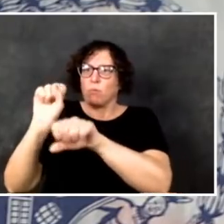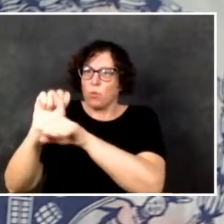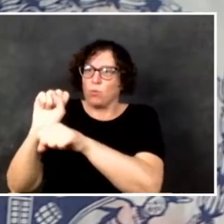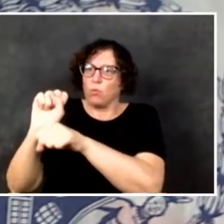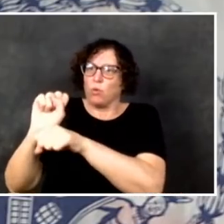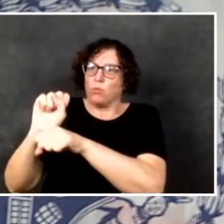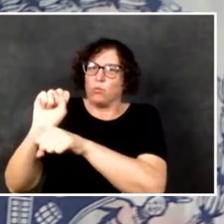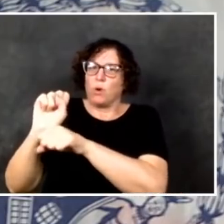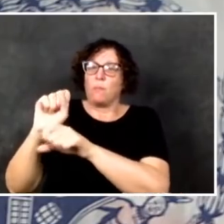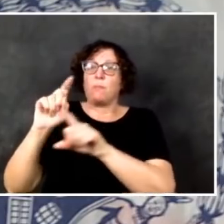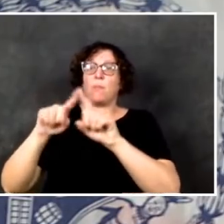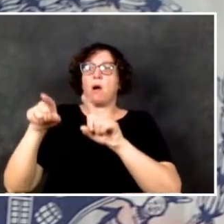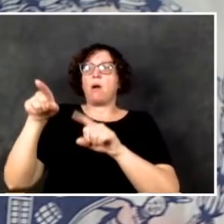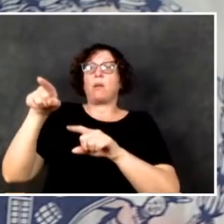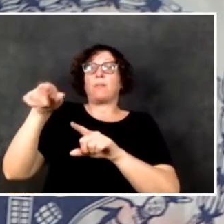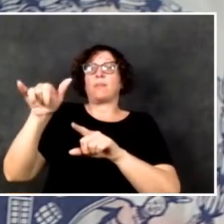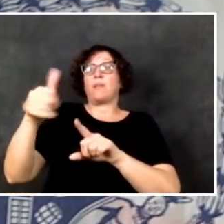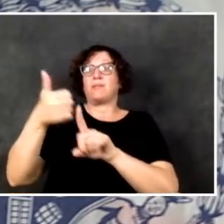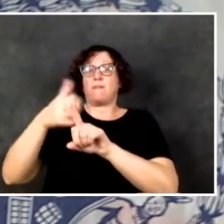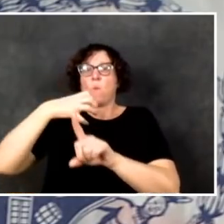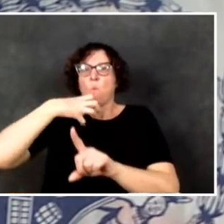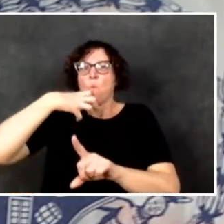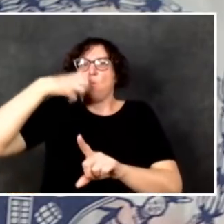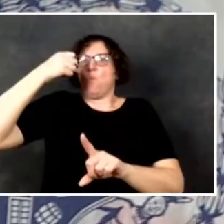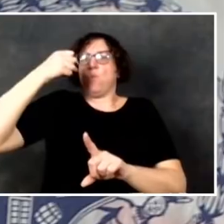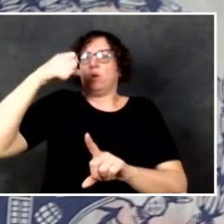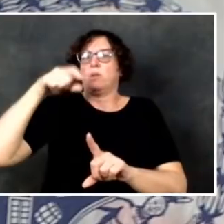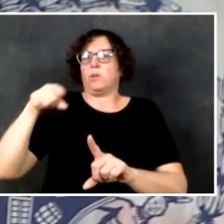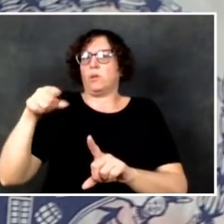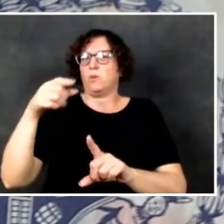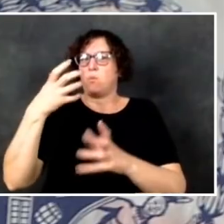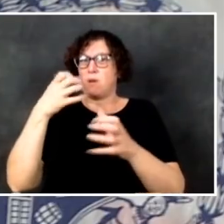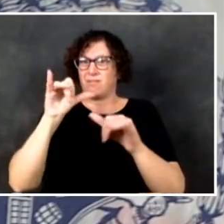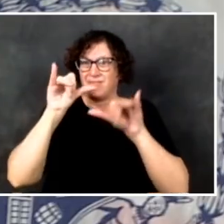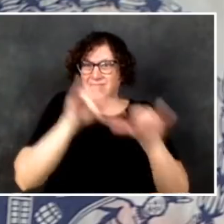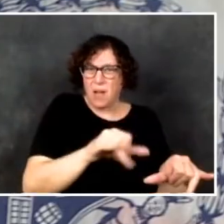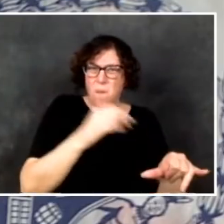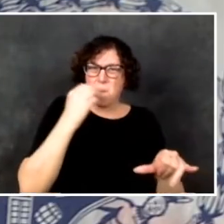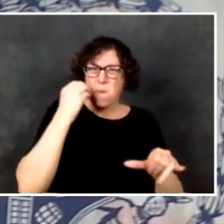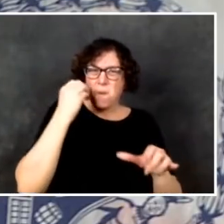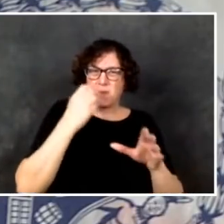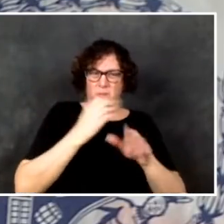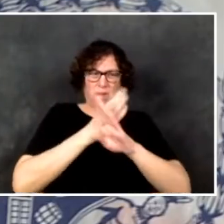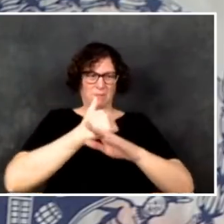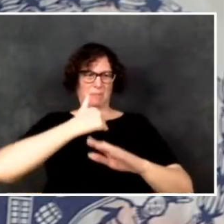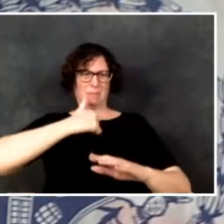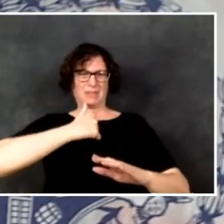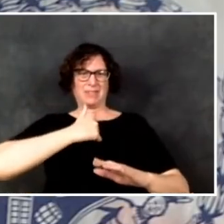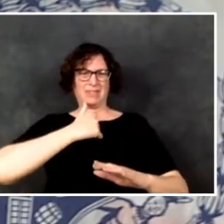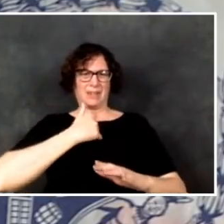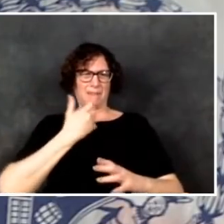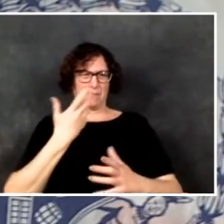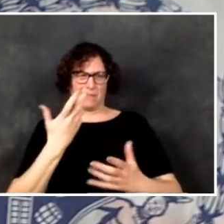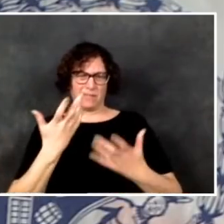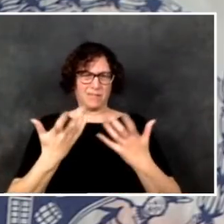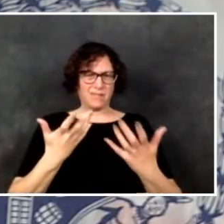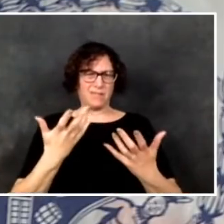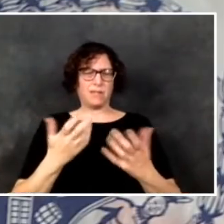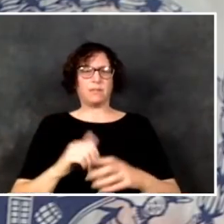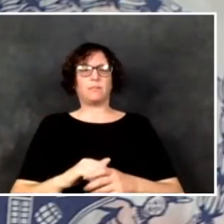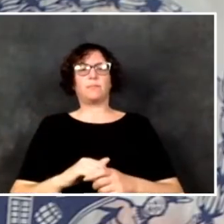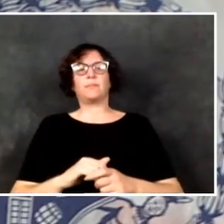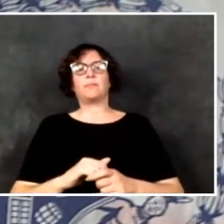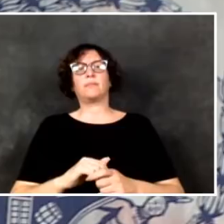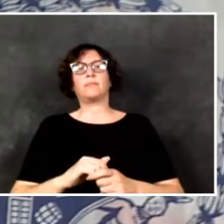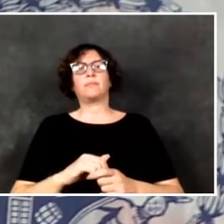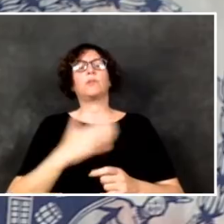work from home. Good question, Maya, and I'll certainly get our health commissioner into this one. Let